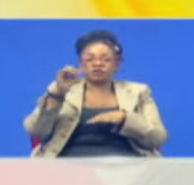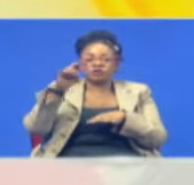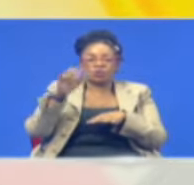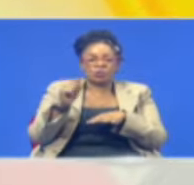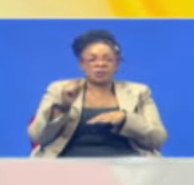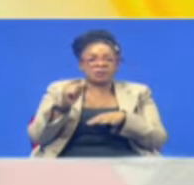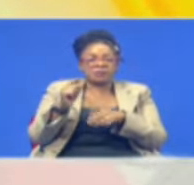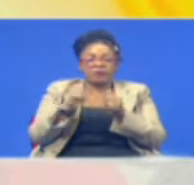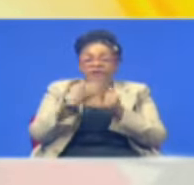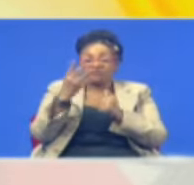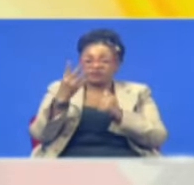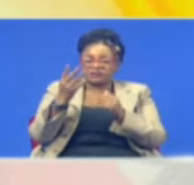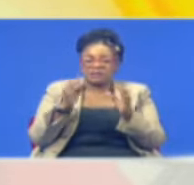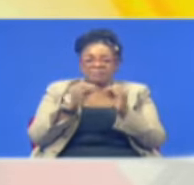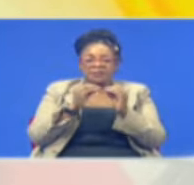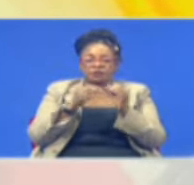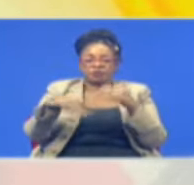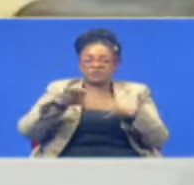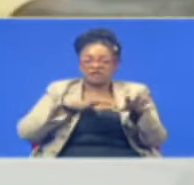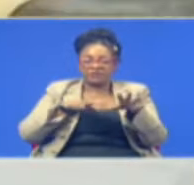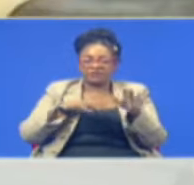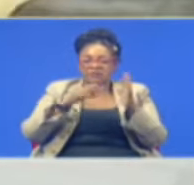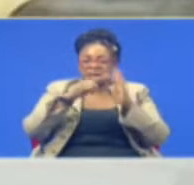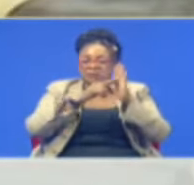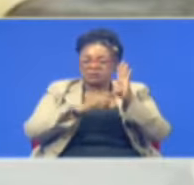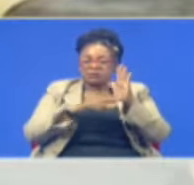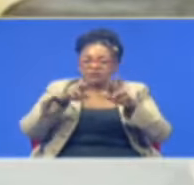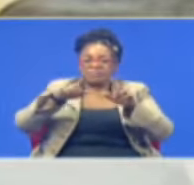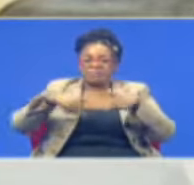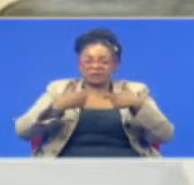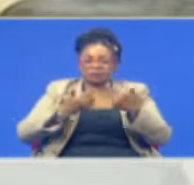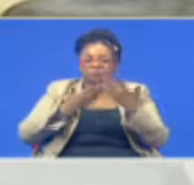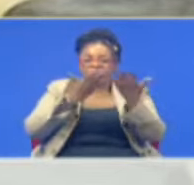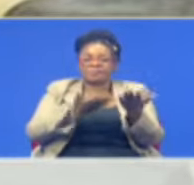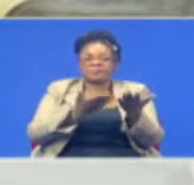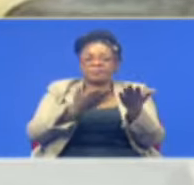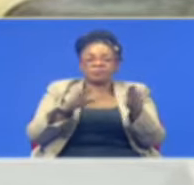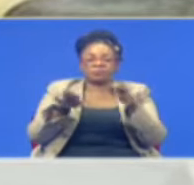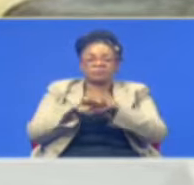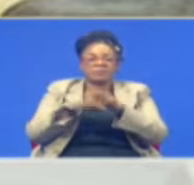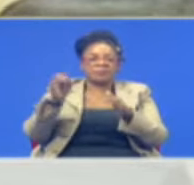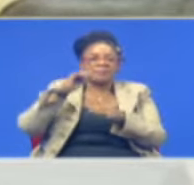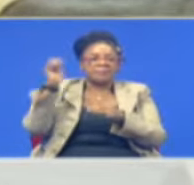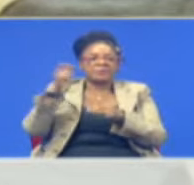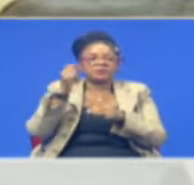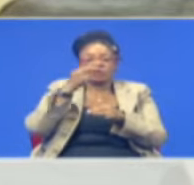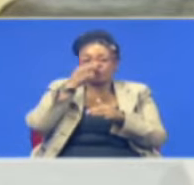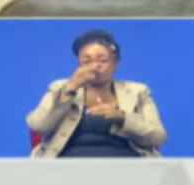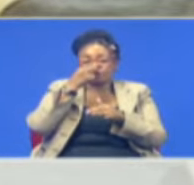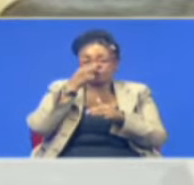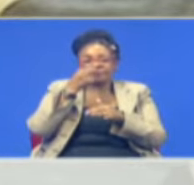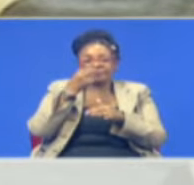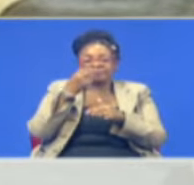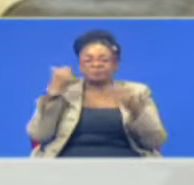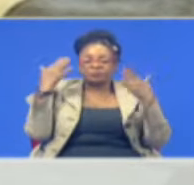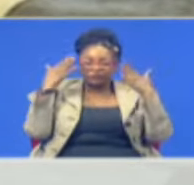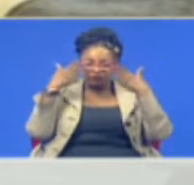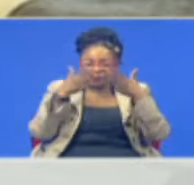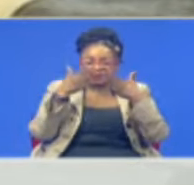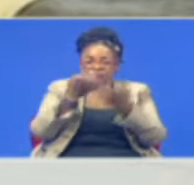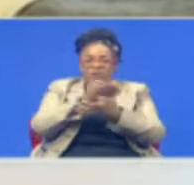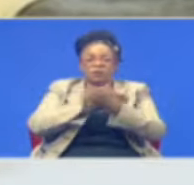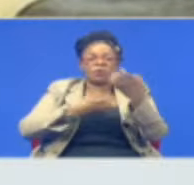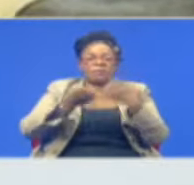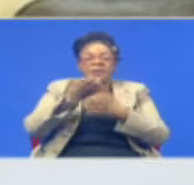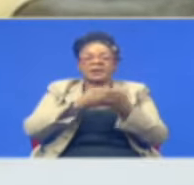14 of them met to draft a list of demands to be presented to Deputy President William Ruto, mostly centering on economic revival for the